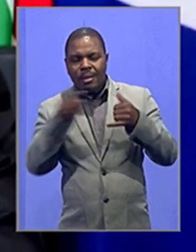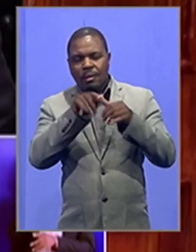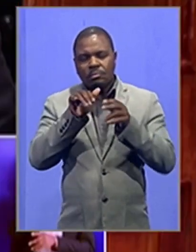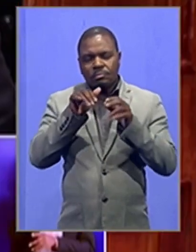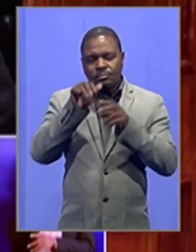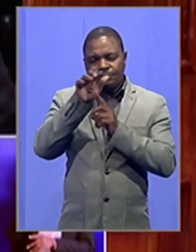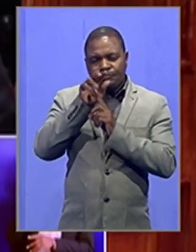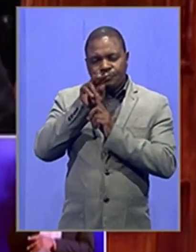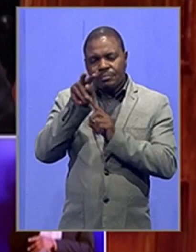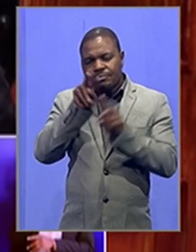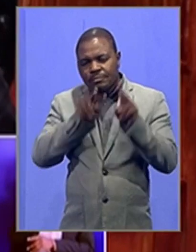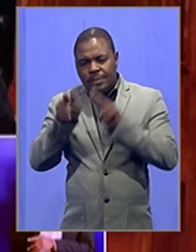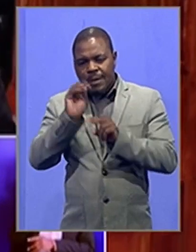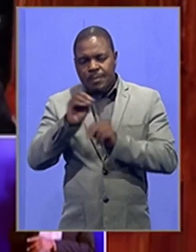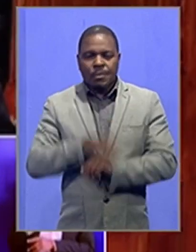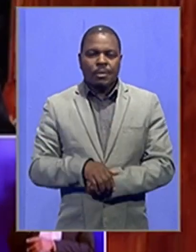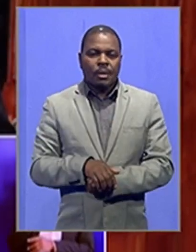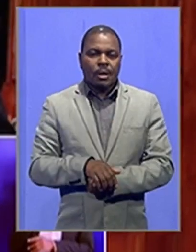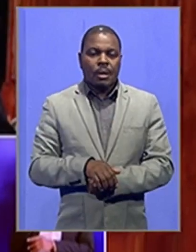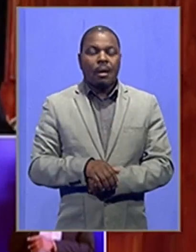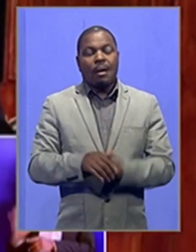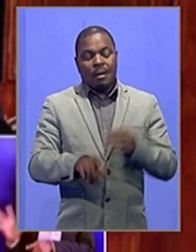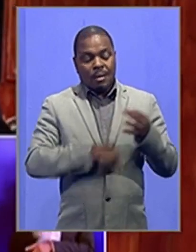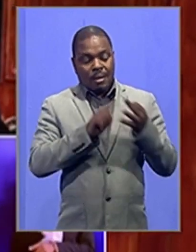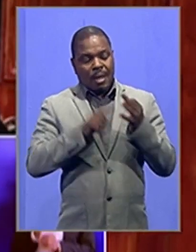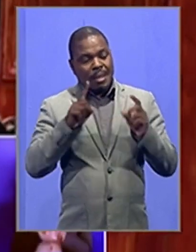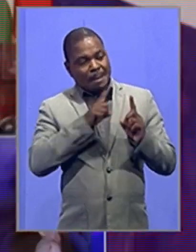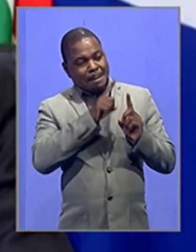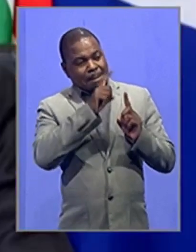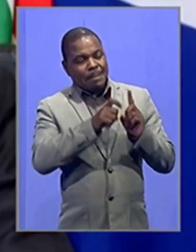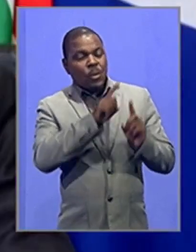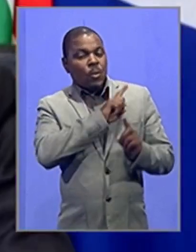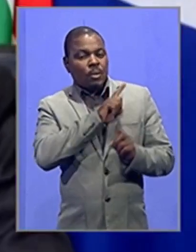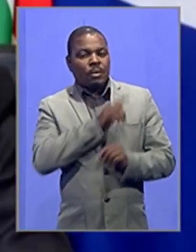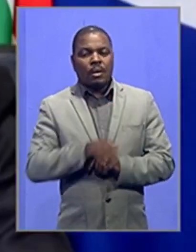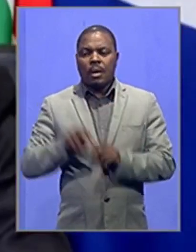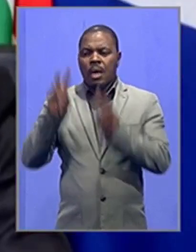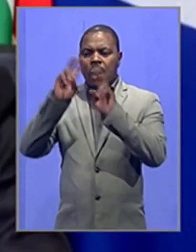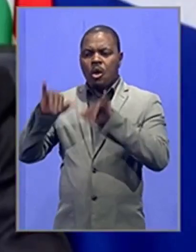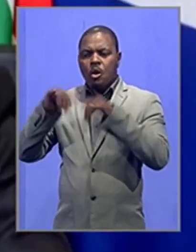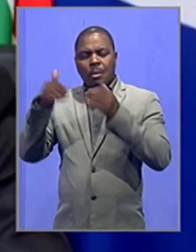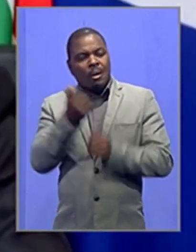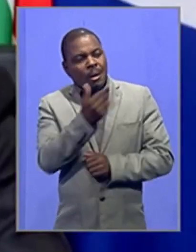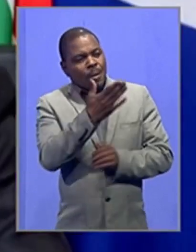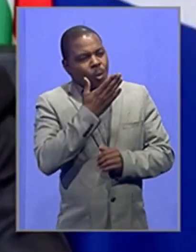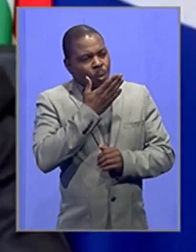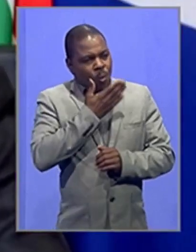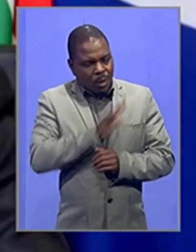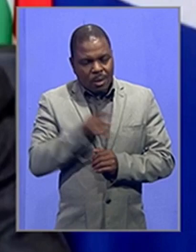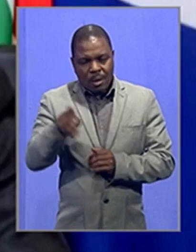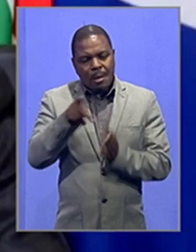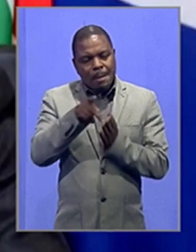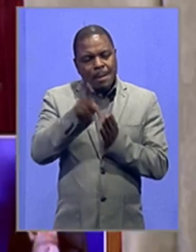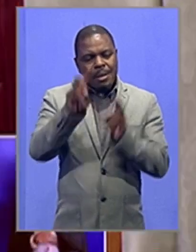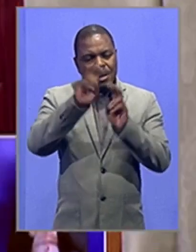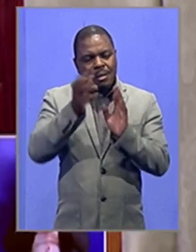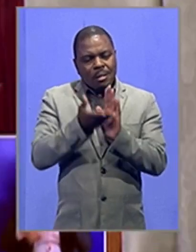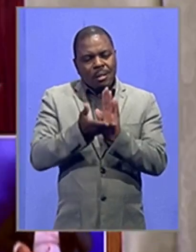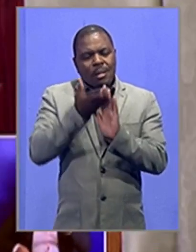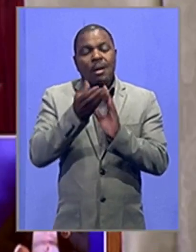infrastructure. Mabuza o ne a gadikiwa gape ka ga kopo ya Eskom ya go tlhatlosa tlhwatlhwa ya motlakase ka diperesente